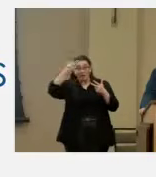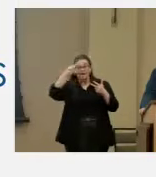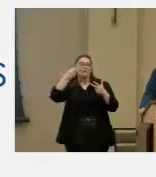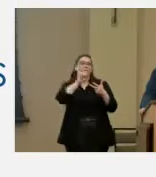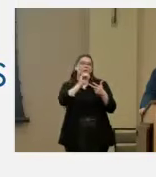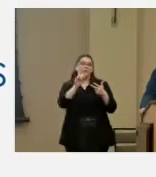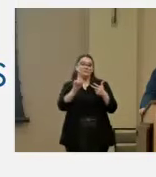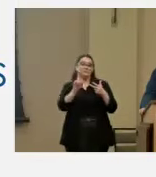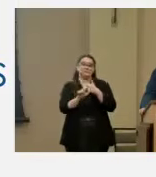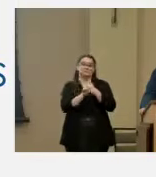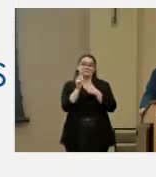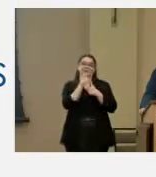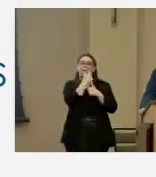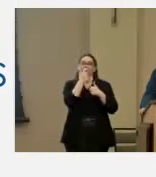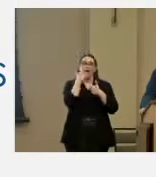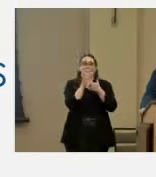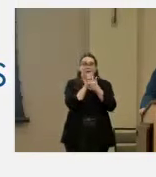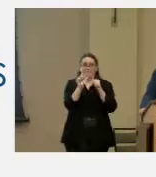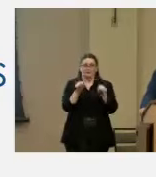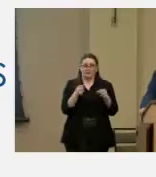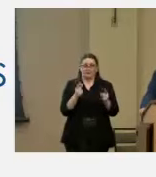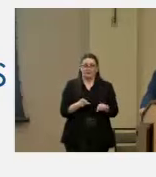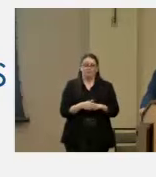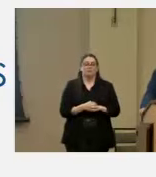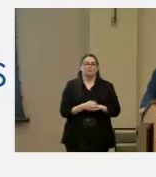high risk of eye damage. And